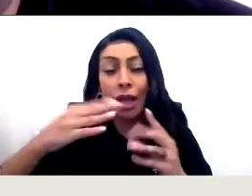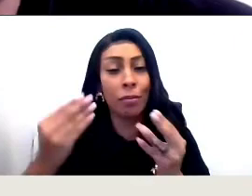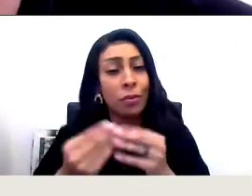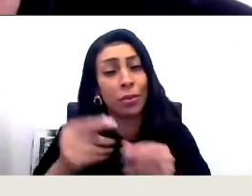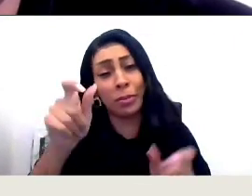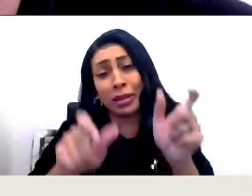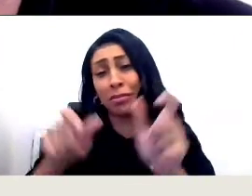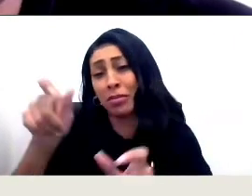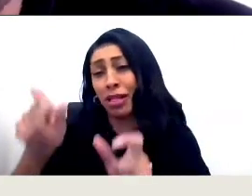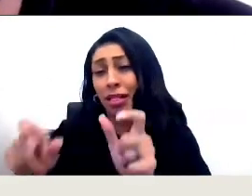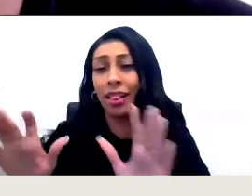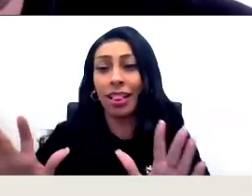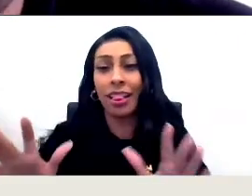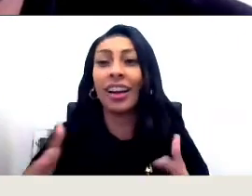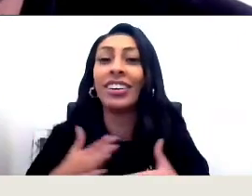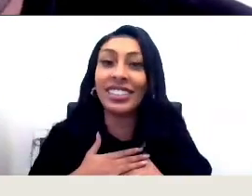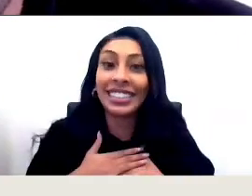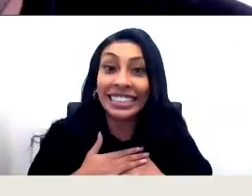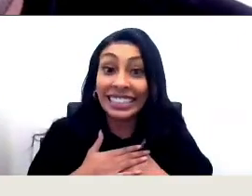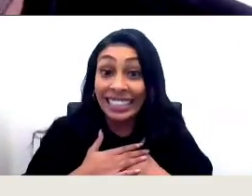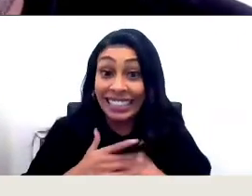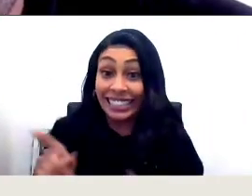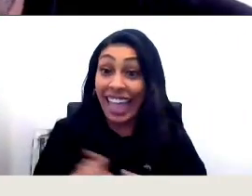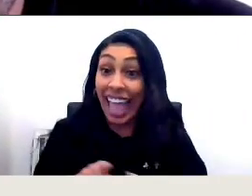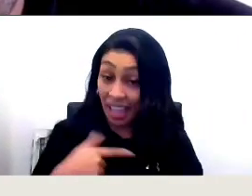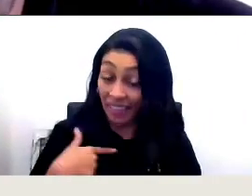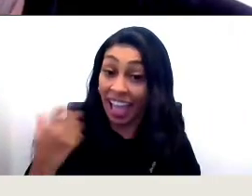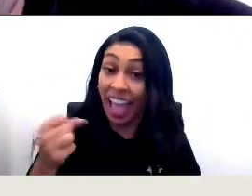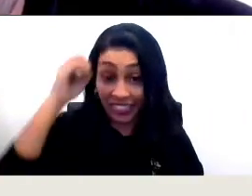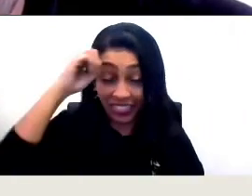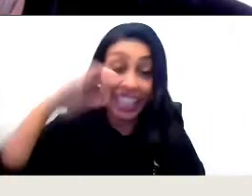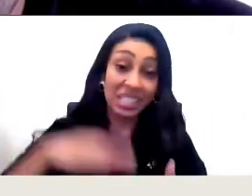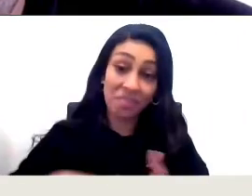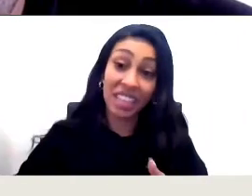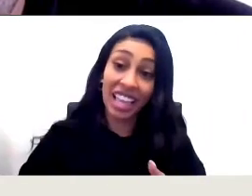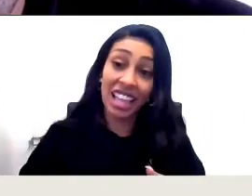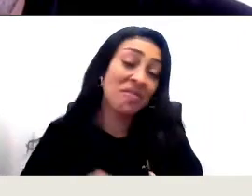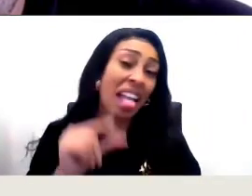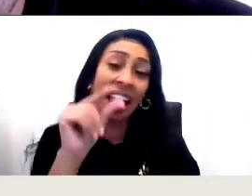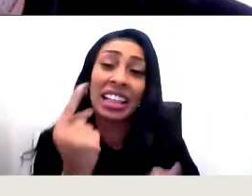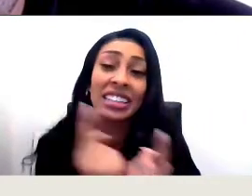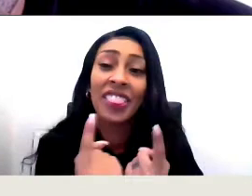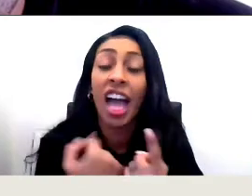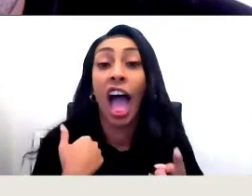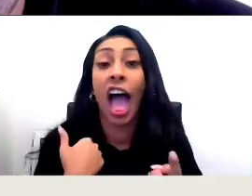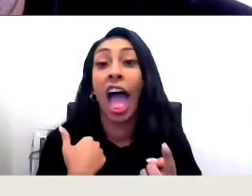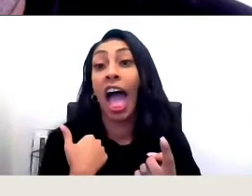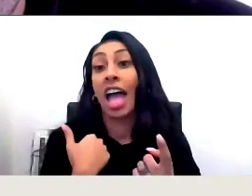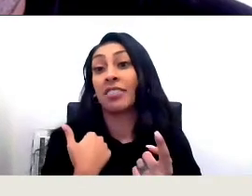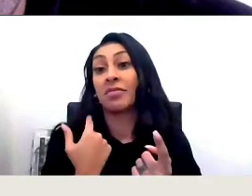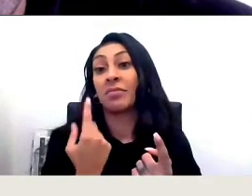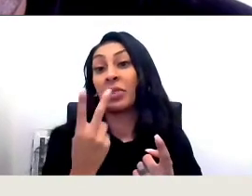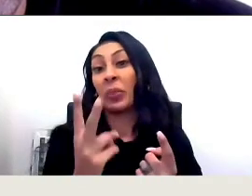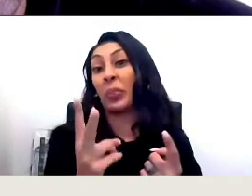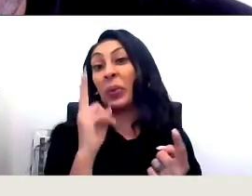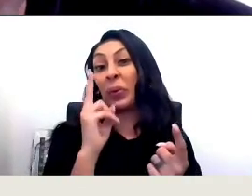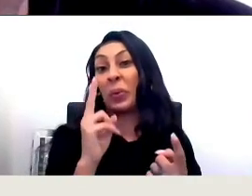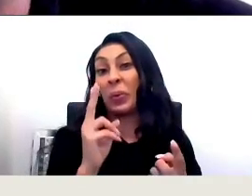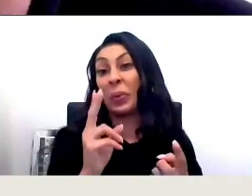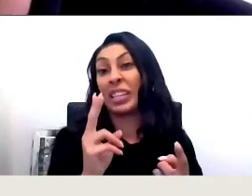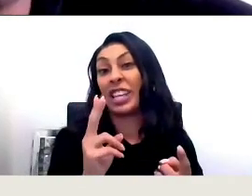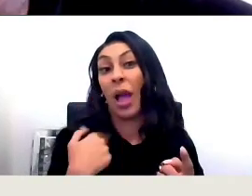see how sometimes, I had that experience, you know, it maybe seems like a little thing, but I was on stage about 2 weeks